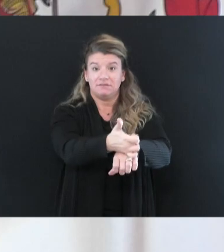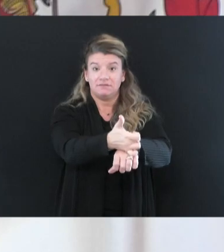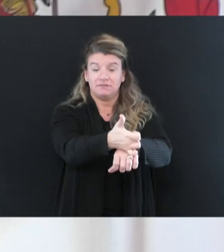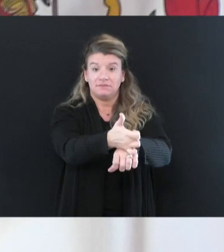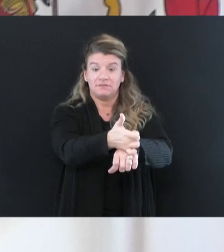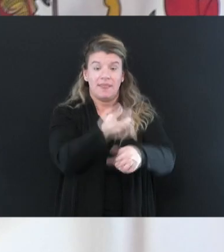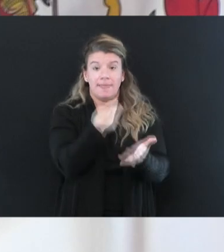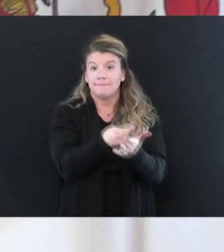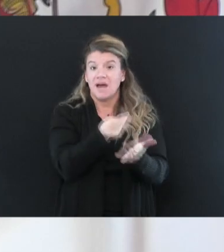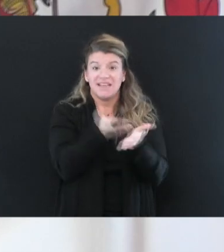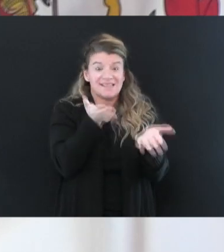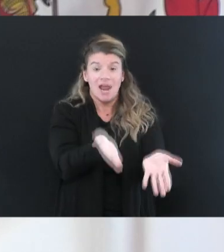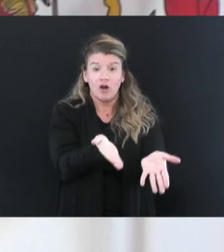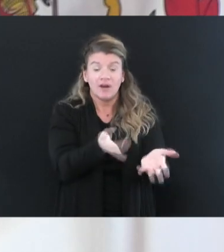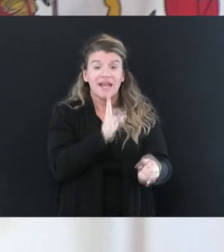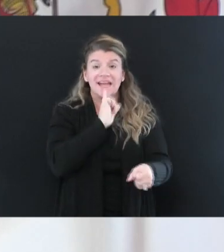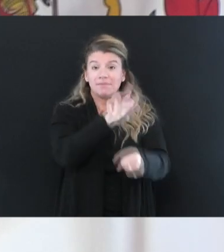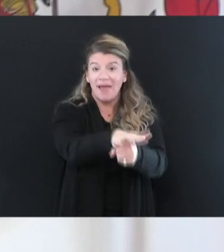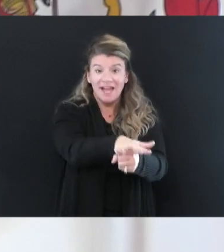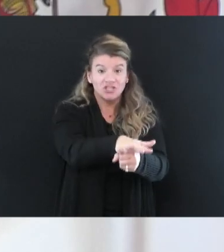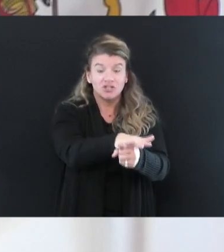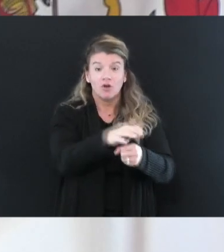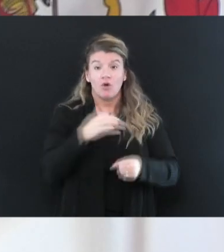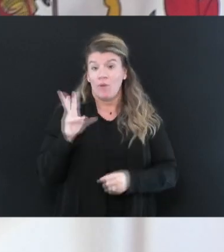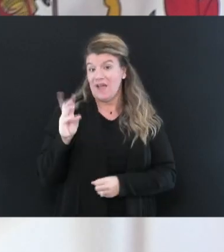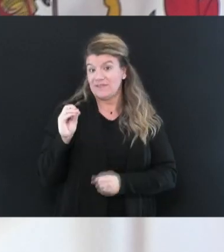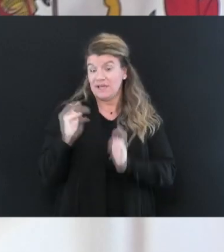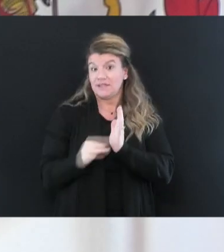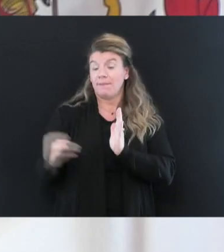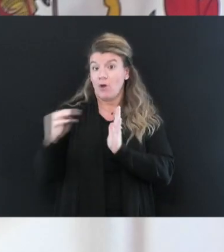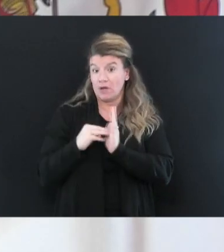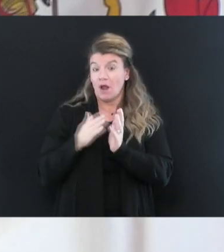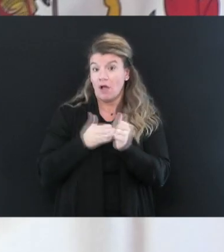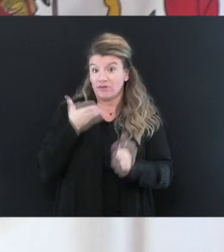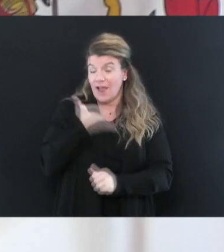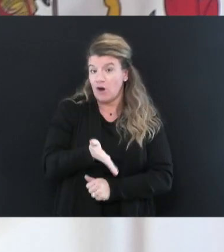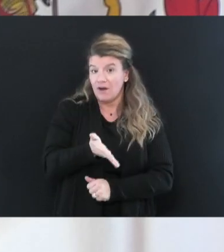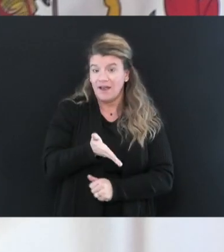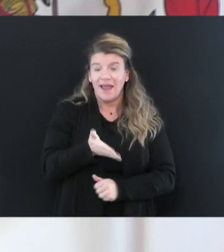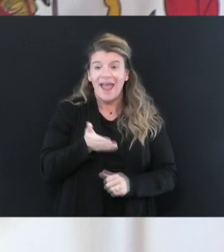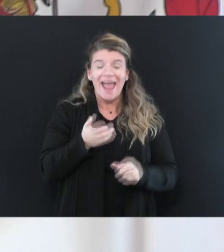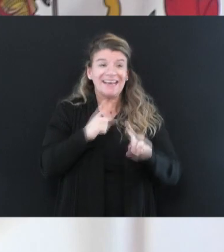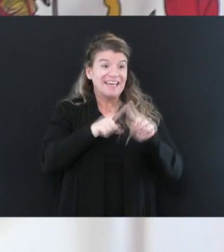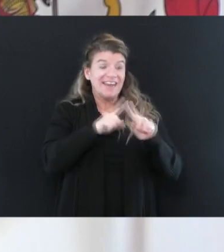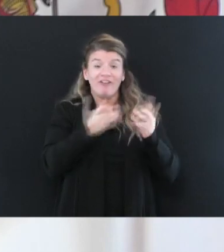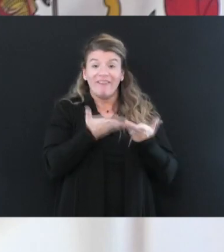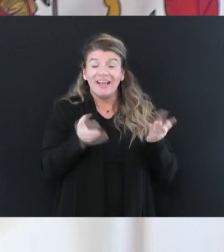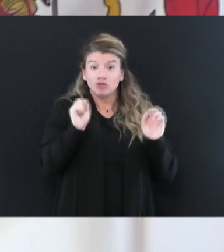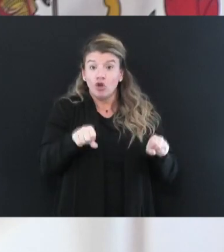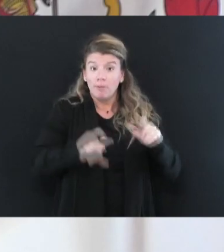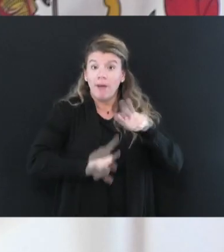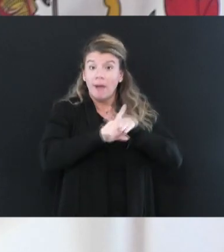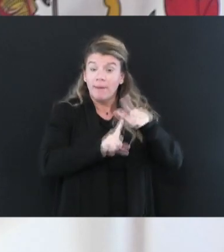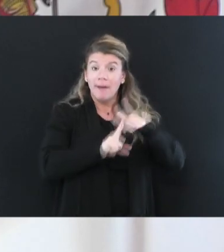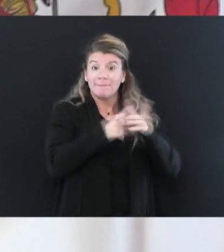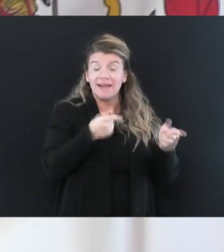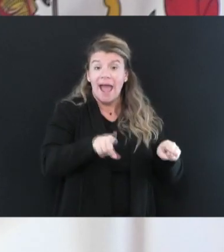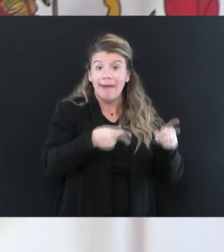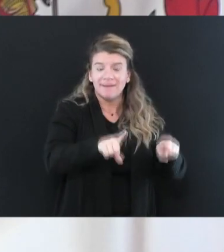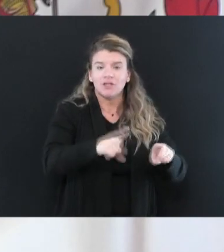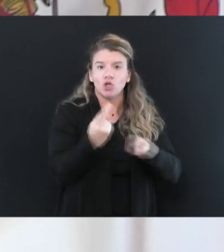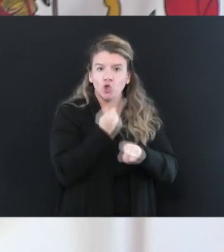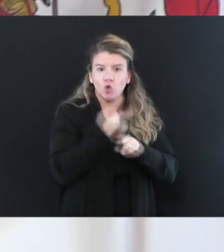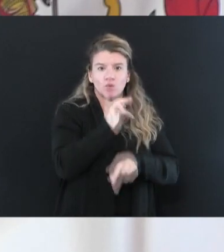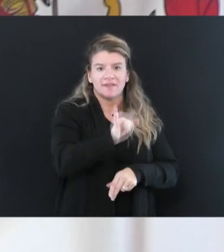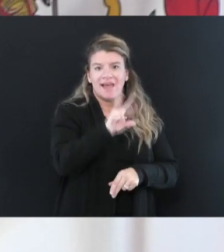We've got $60 million, and there's all kinds of things that could very well happen here to eat up that $60